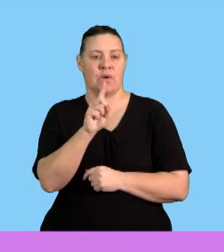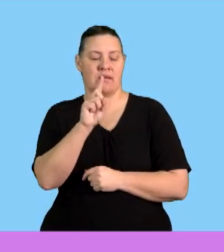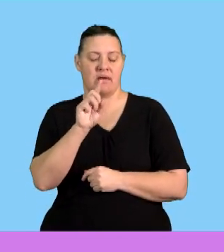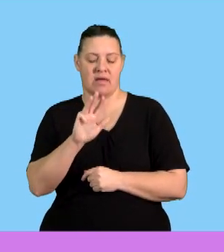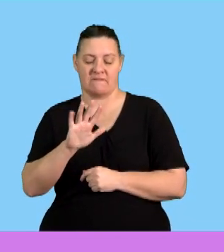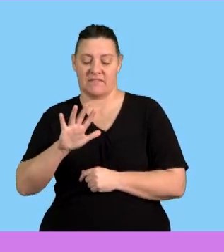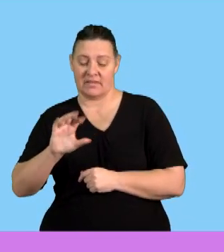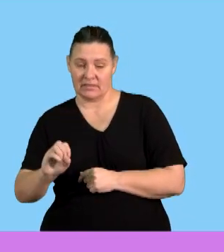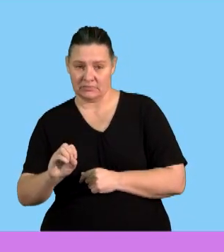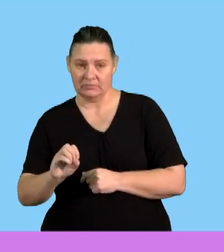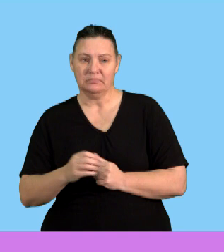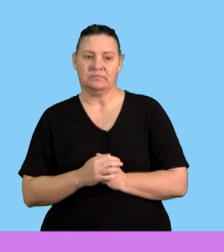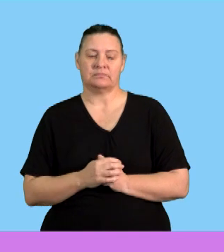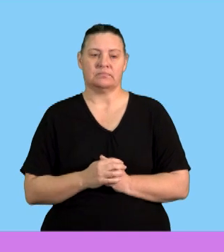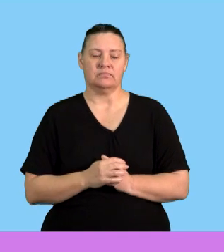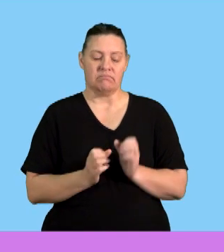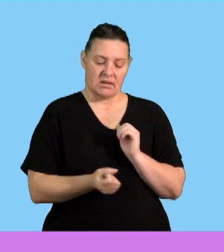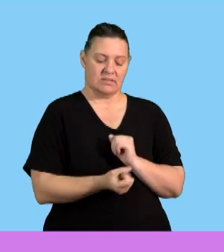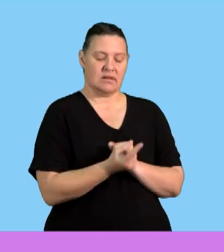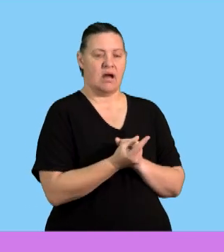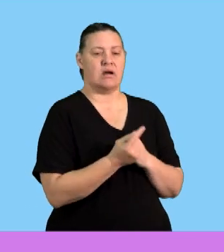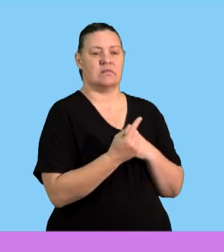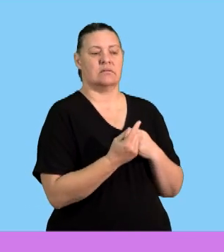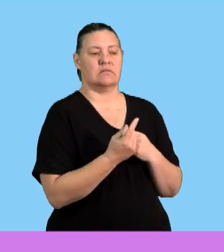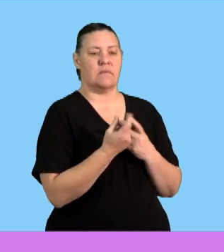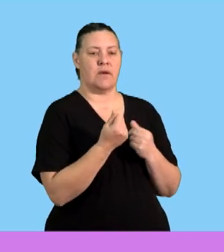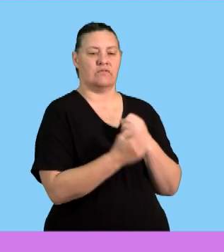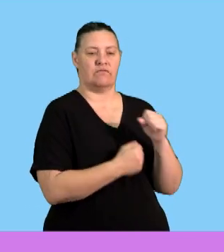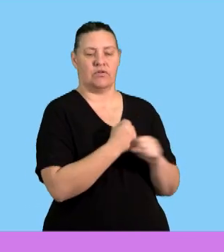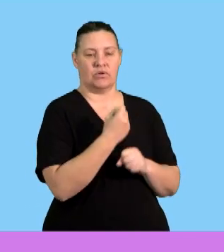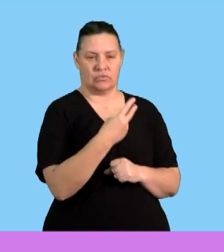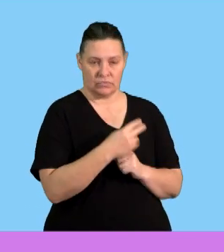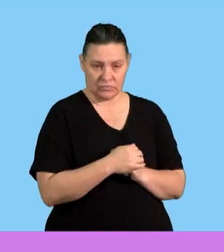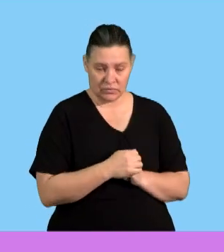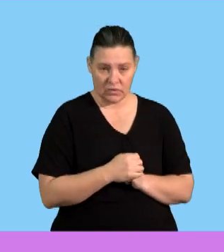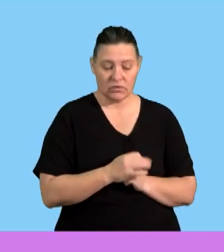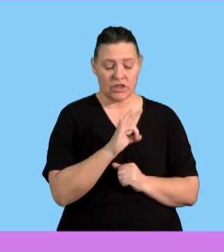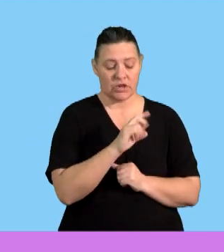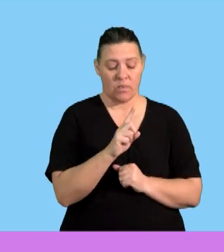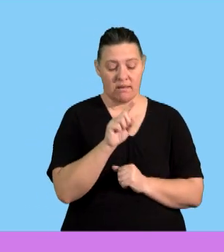sum for year one as the initial value for year two. So it's